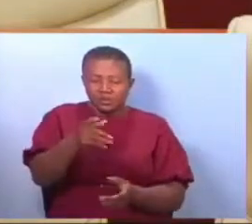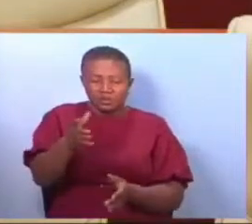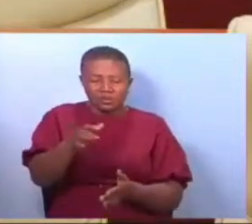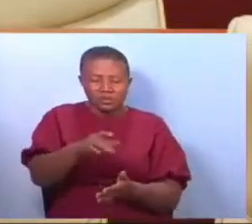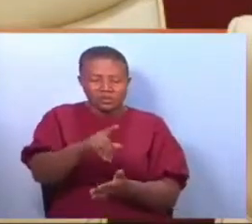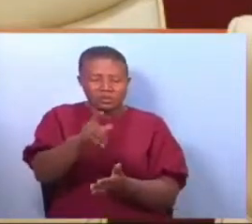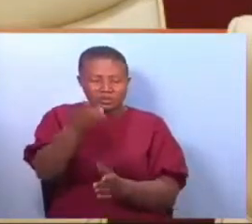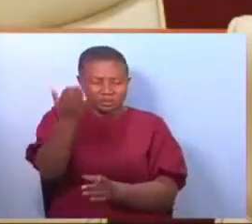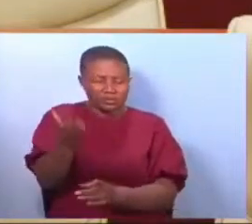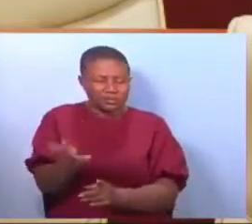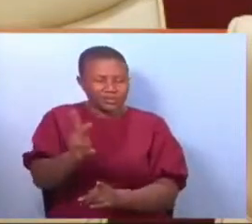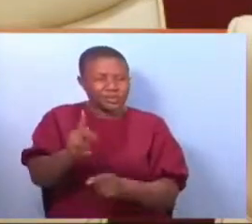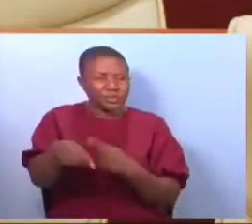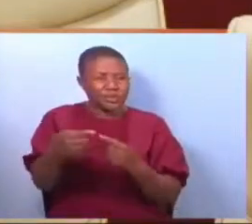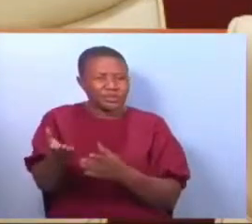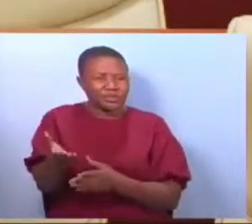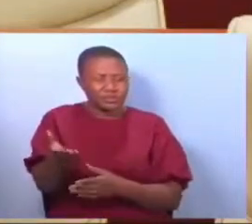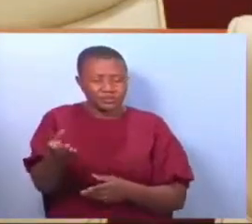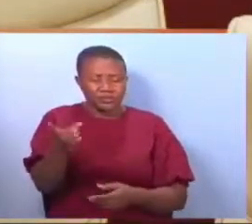Dr. Malfoy is young